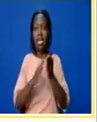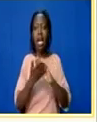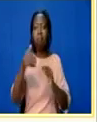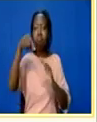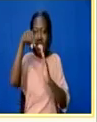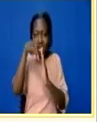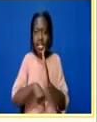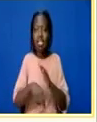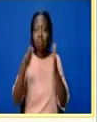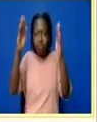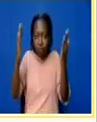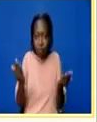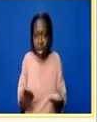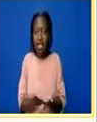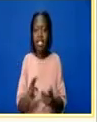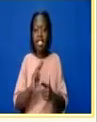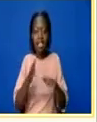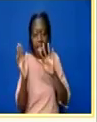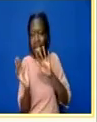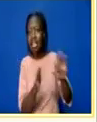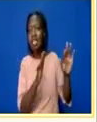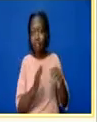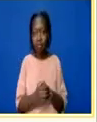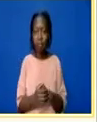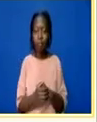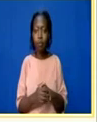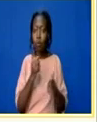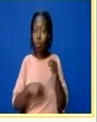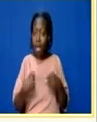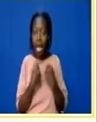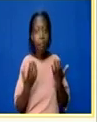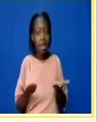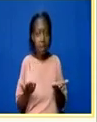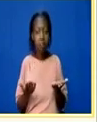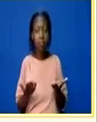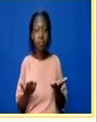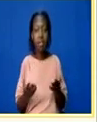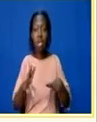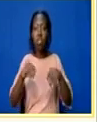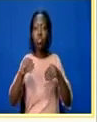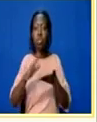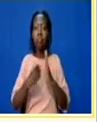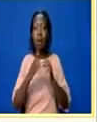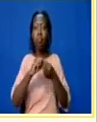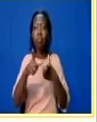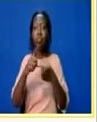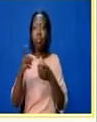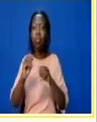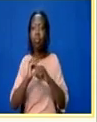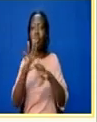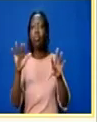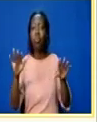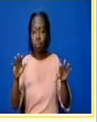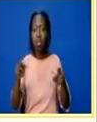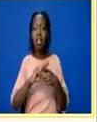Big channels. Then they leave them open. Yeah. What is going to happen? The soil is becoming loose. Yeah. It caves